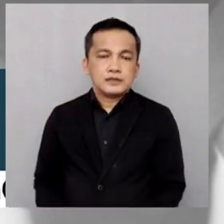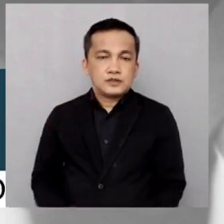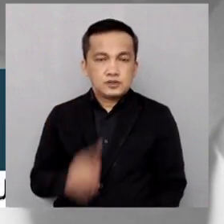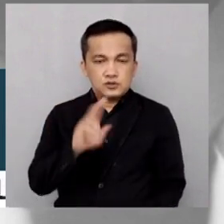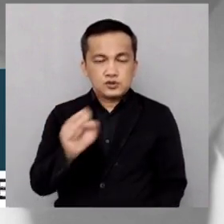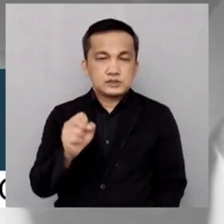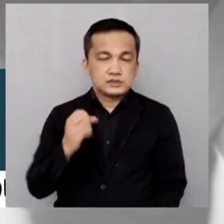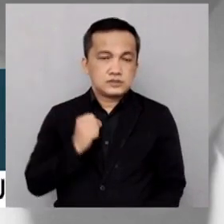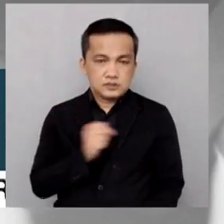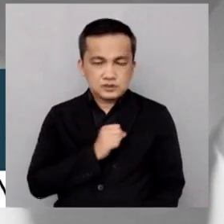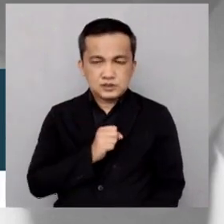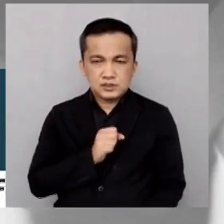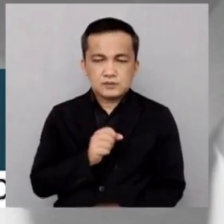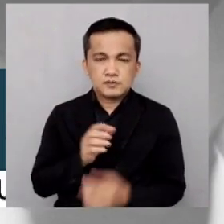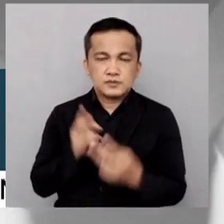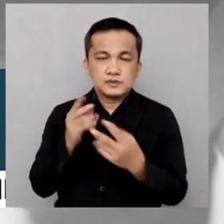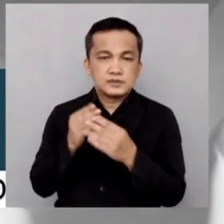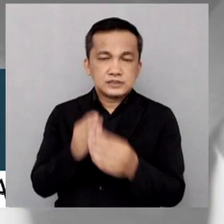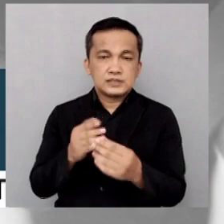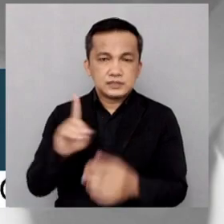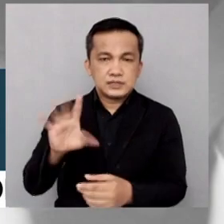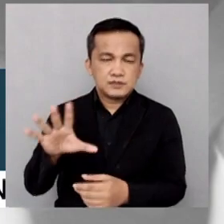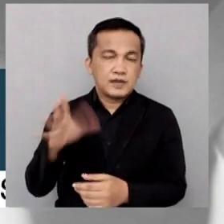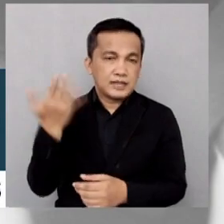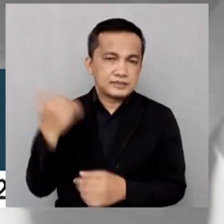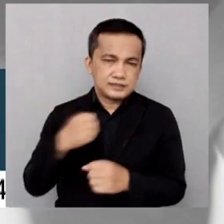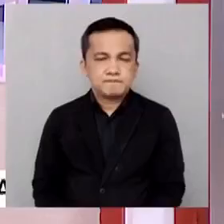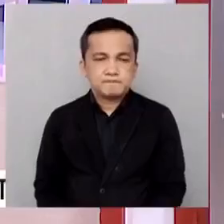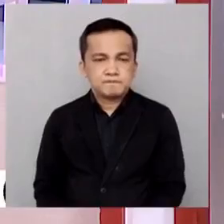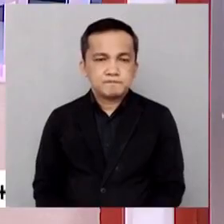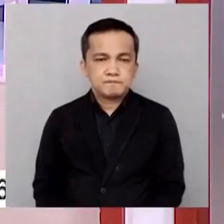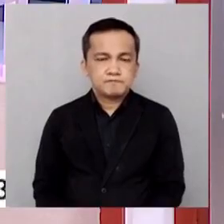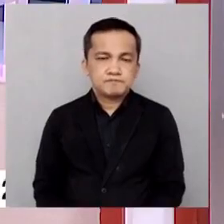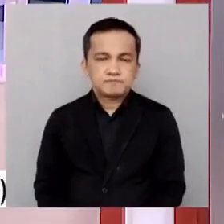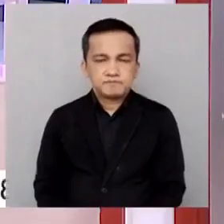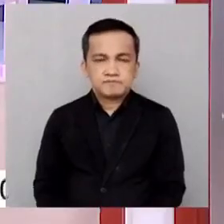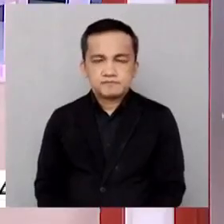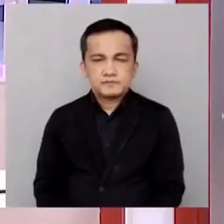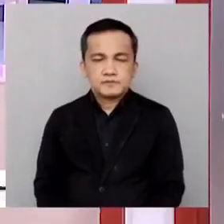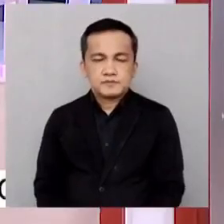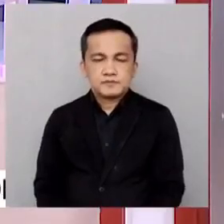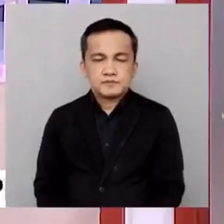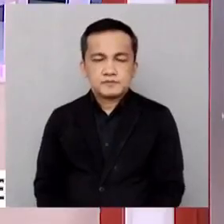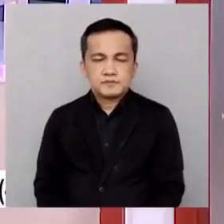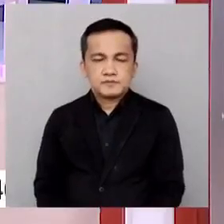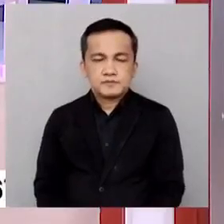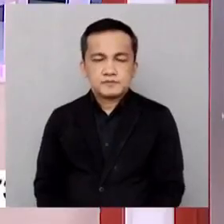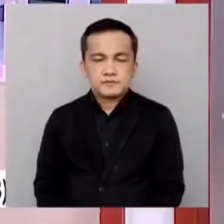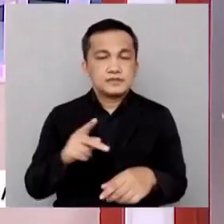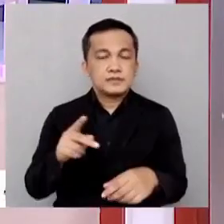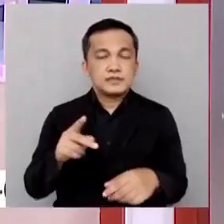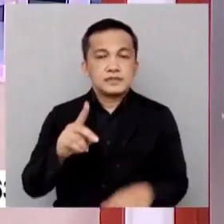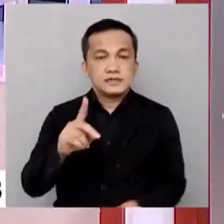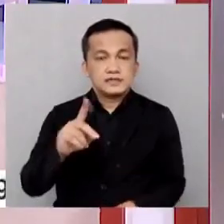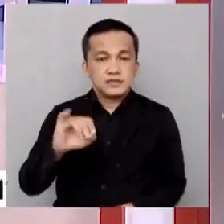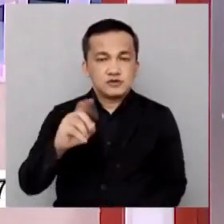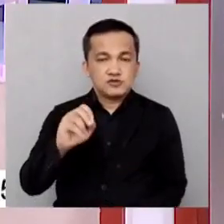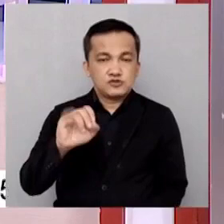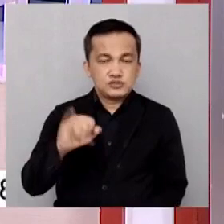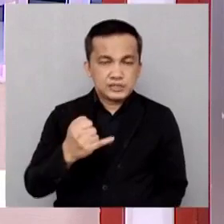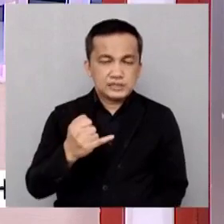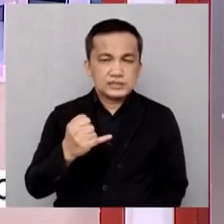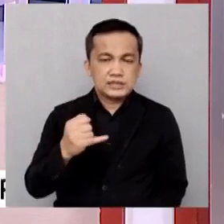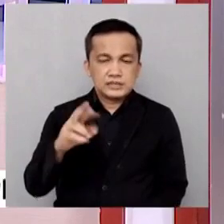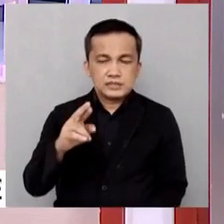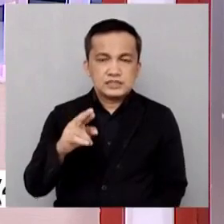Markey visited De Lima in detention last year. For Philippine Justice Secretary Jesus Crispin Remulla, the denial